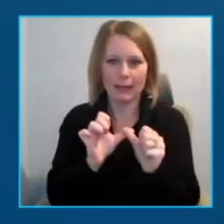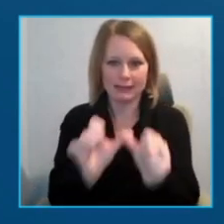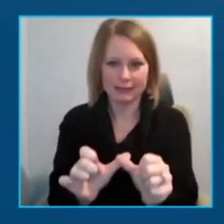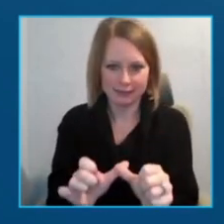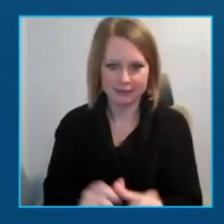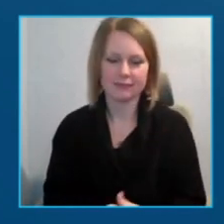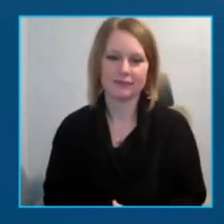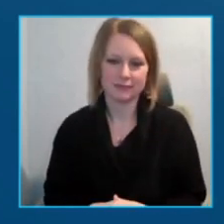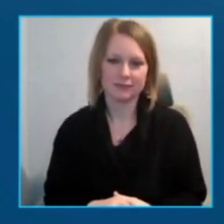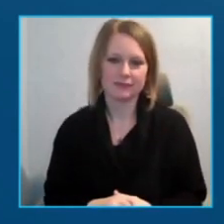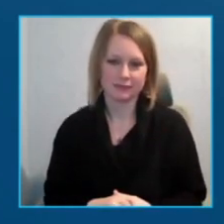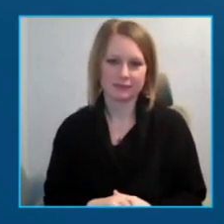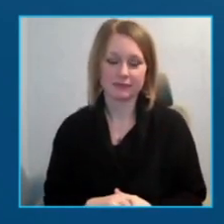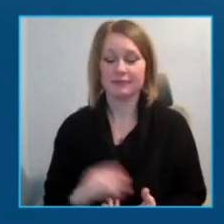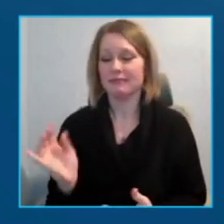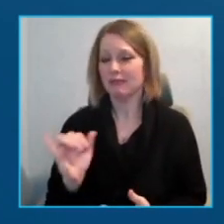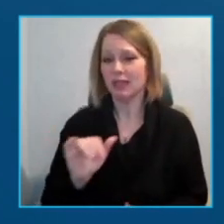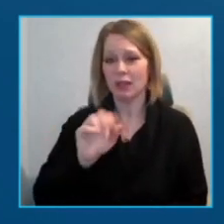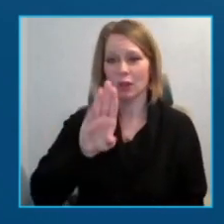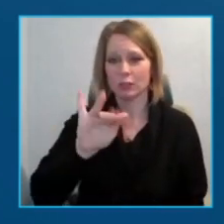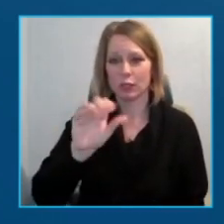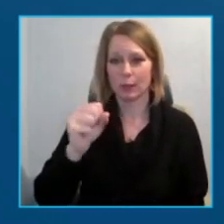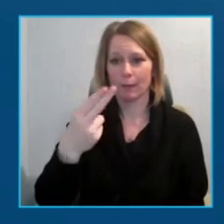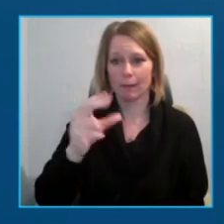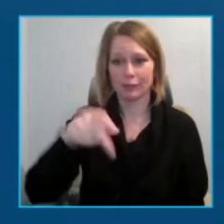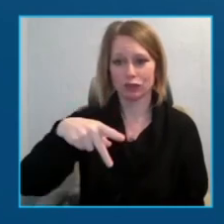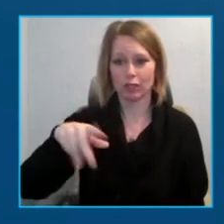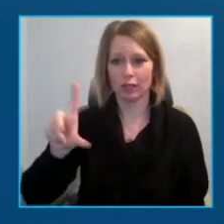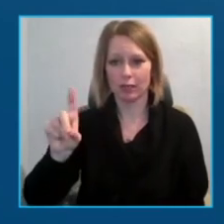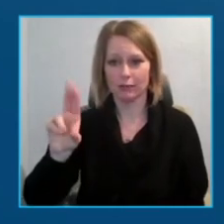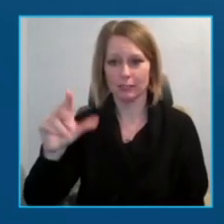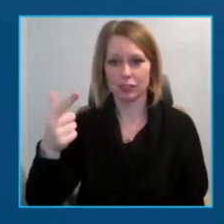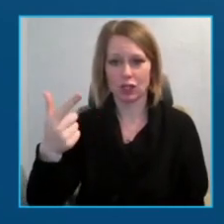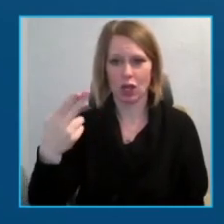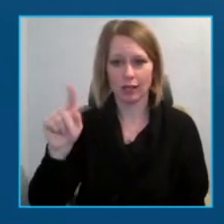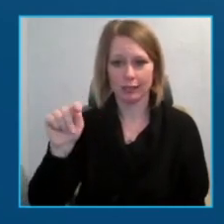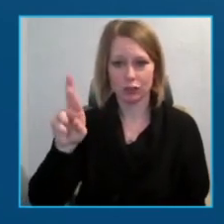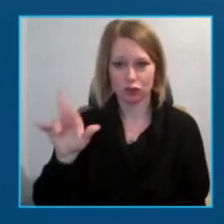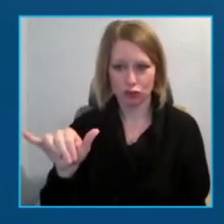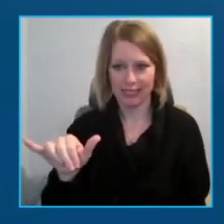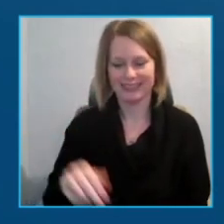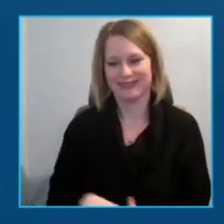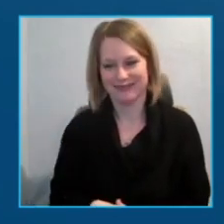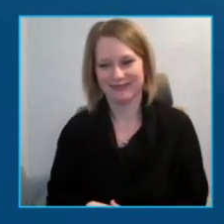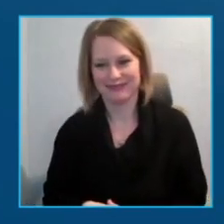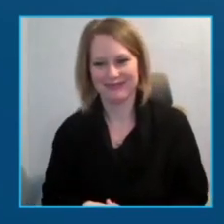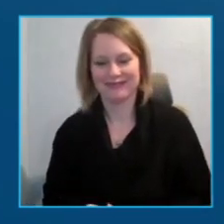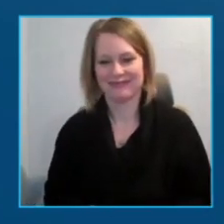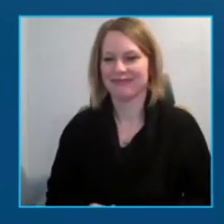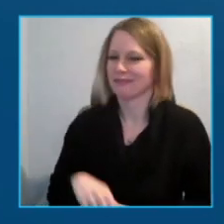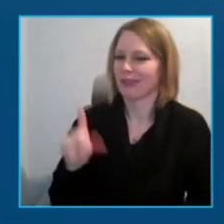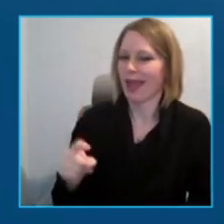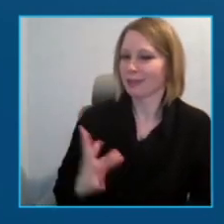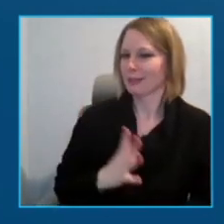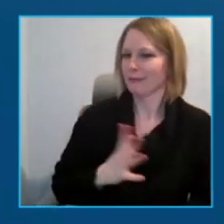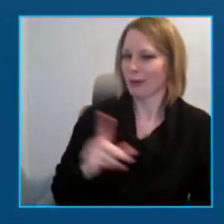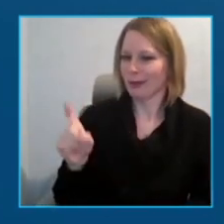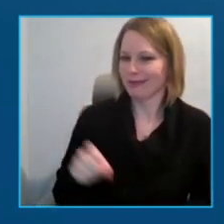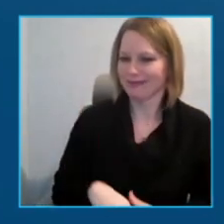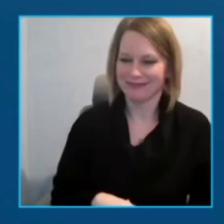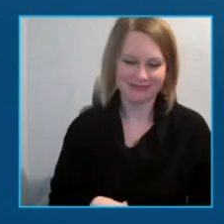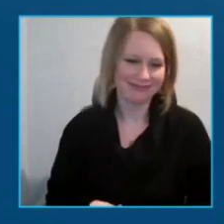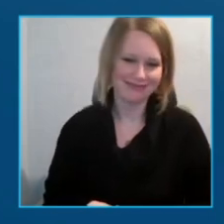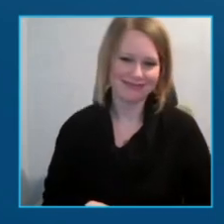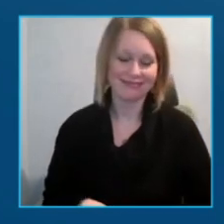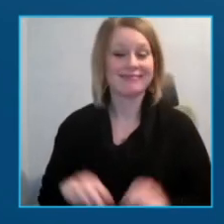as has Bishop Daughtry, but she's going to have to be a formal participant as well. So